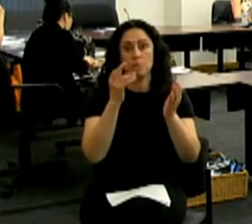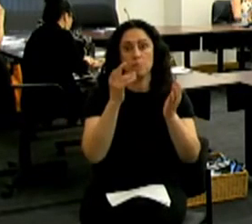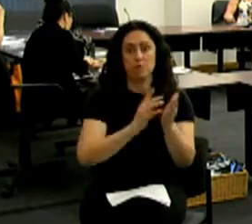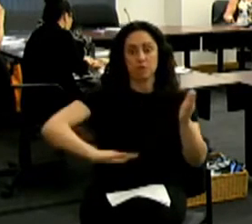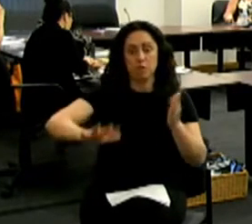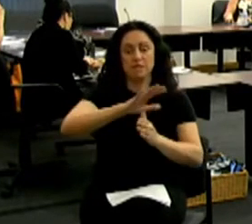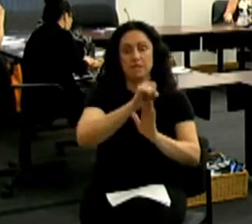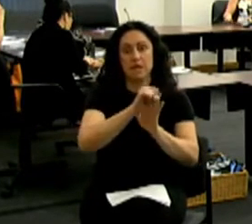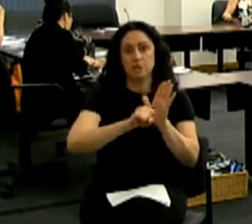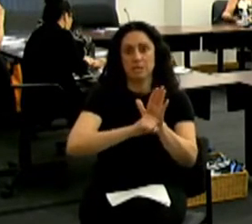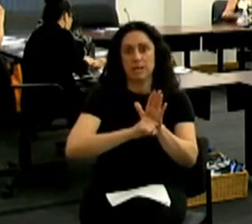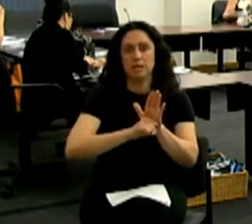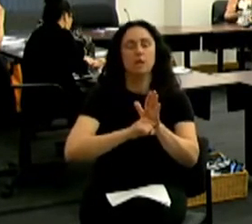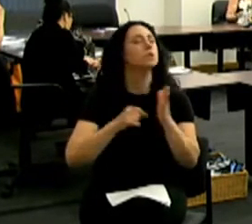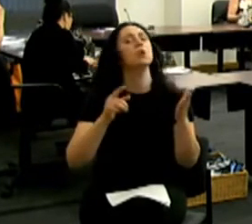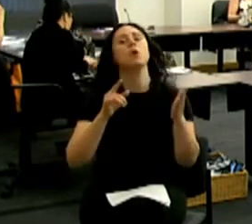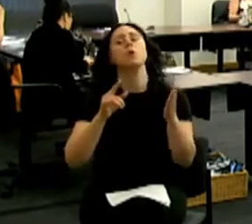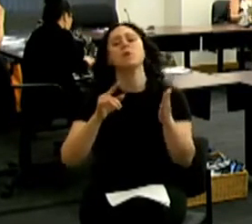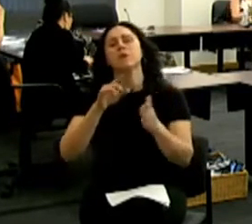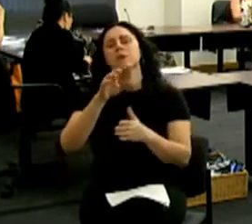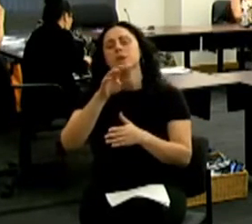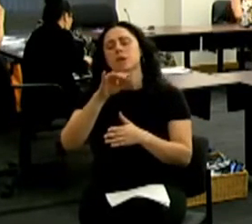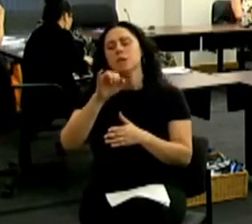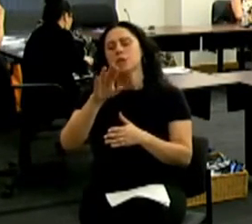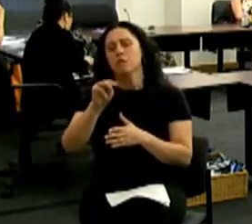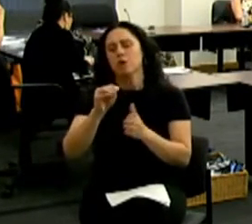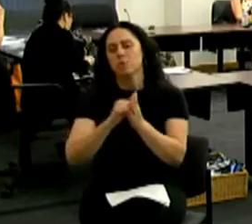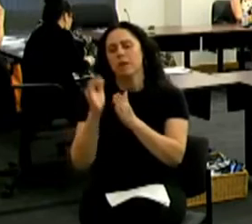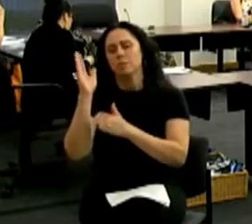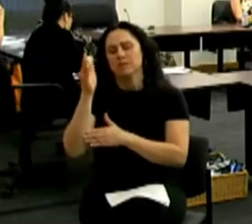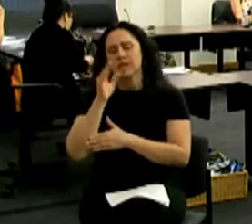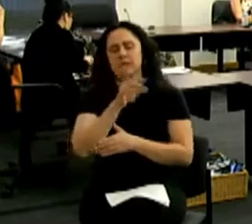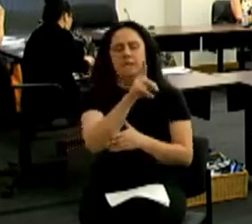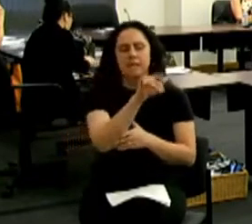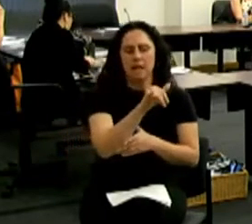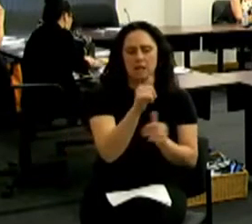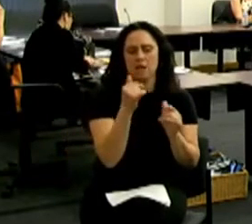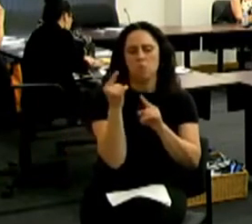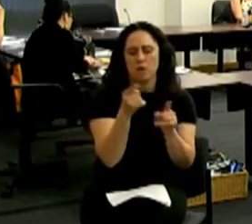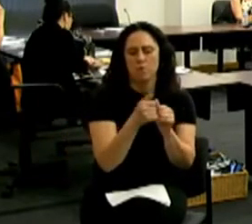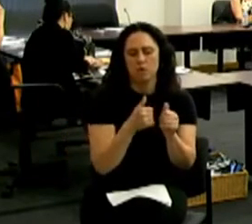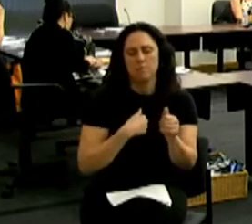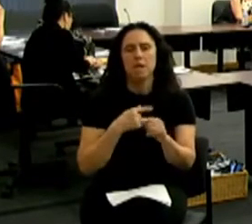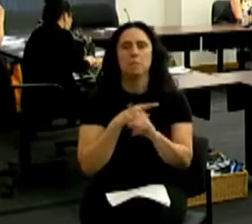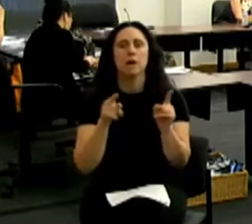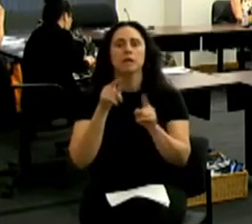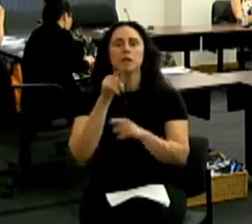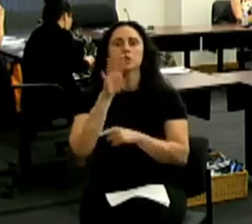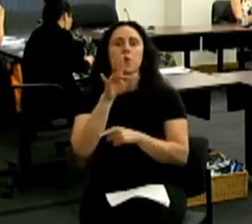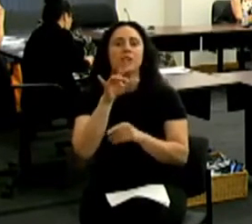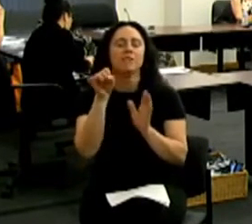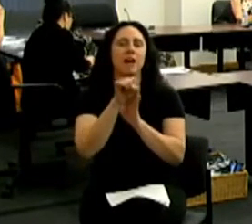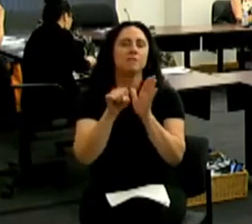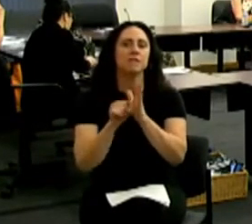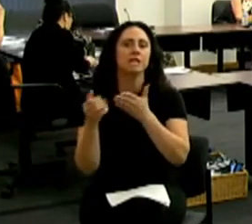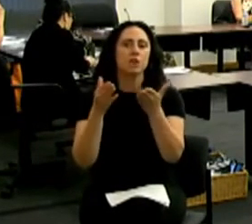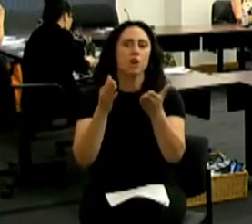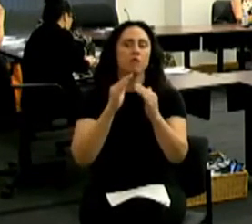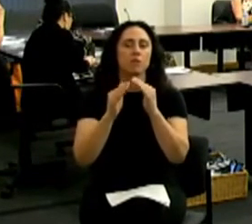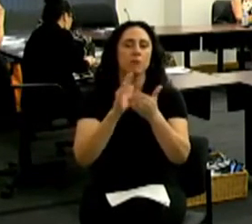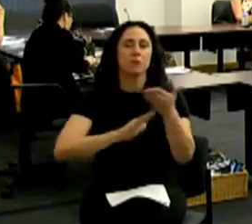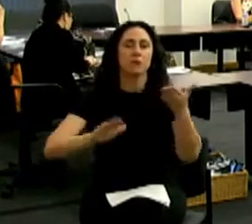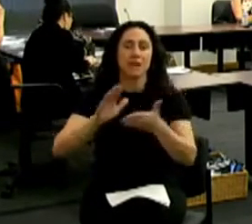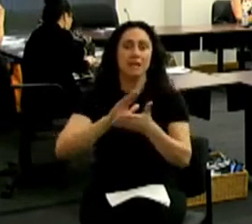the entire state. And so the firm that presented, and I know Kelly attended this with me, but as of today, 25 states offer community